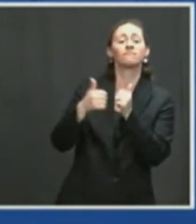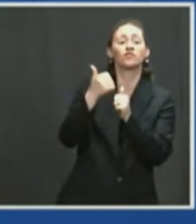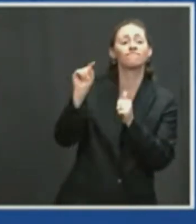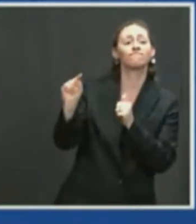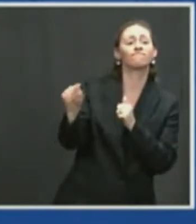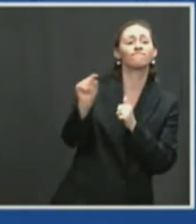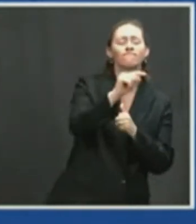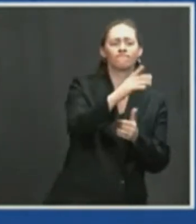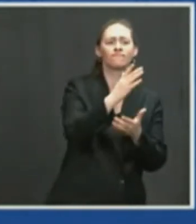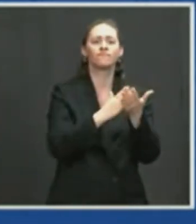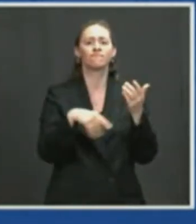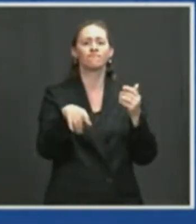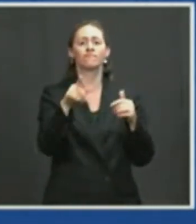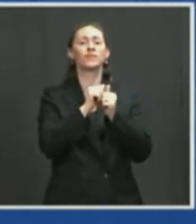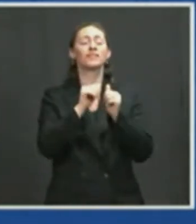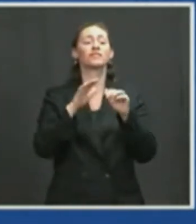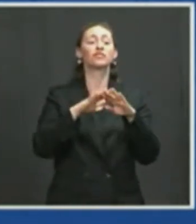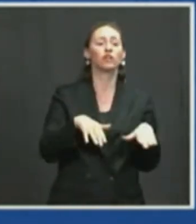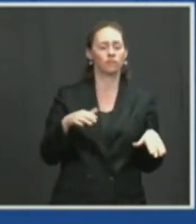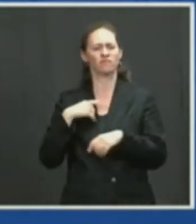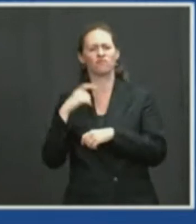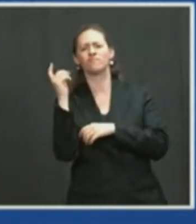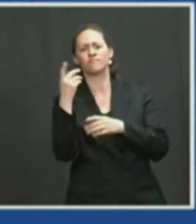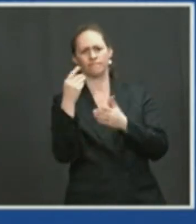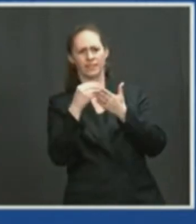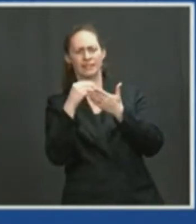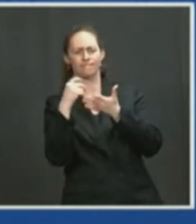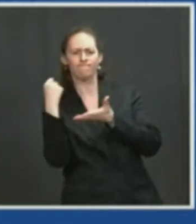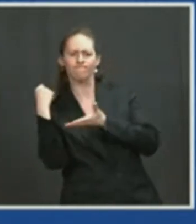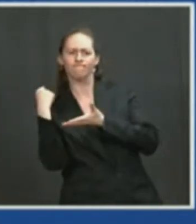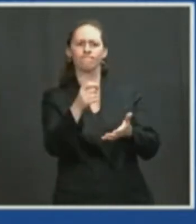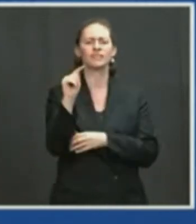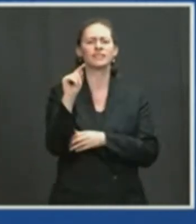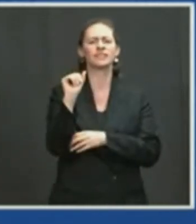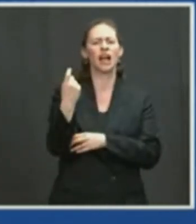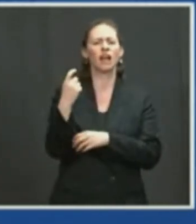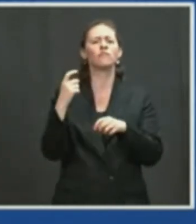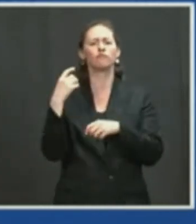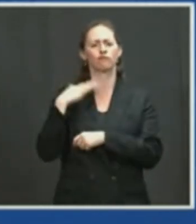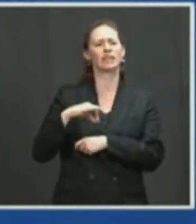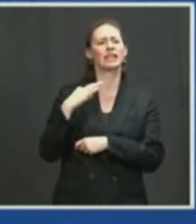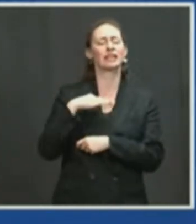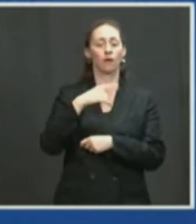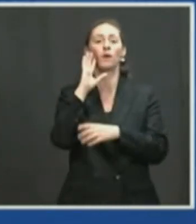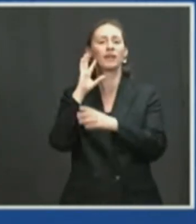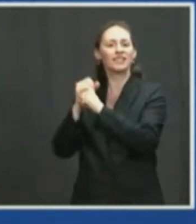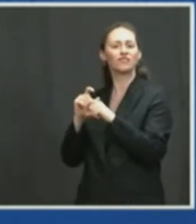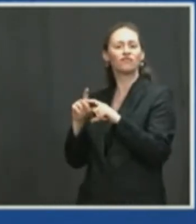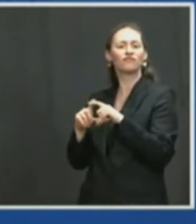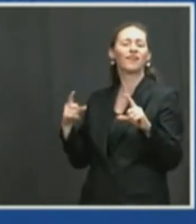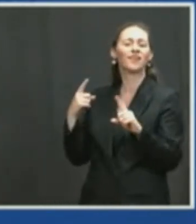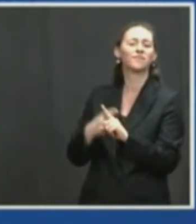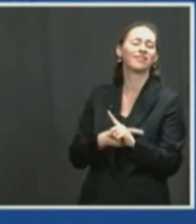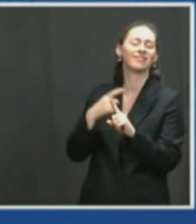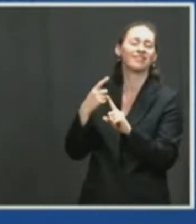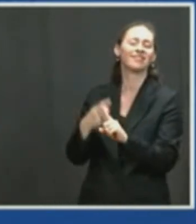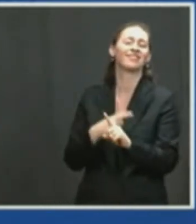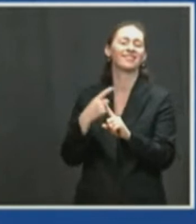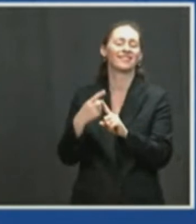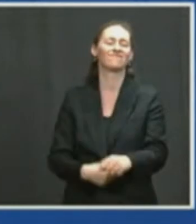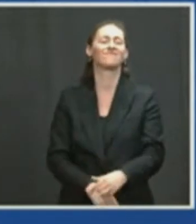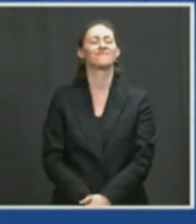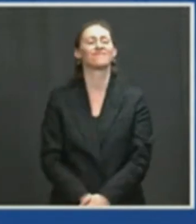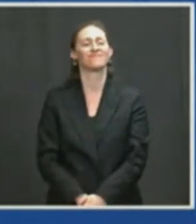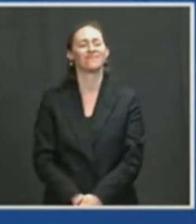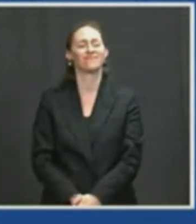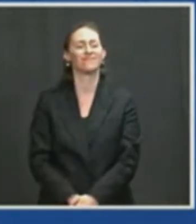their accounts directly into their bank accounts every month. We know that access to child care is one of the biggest barriers in the way of parents